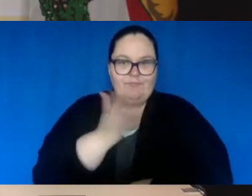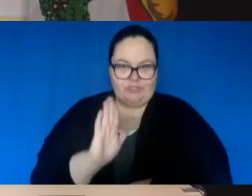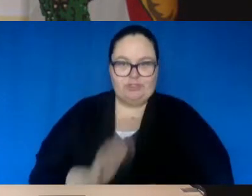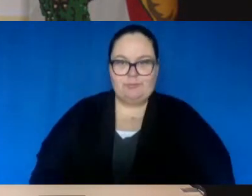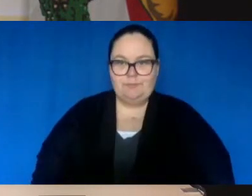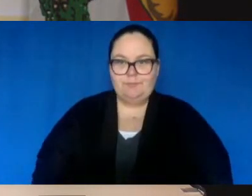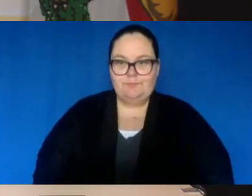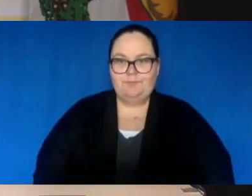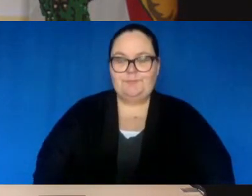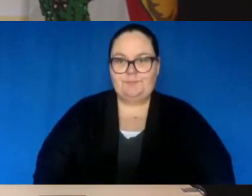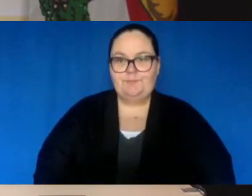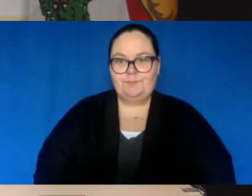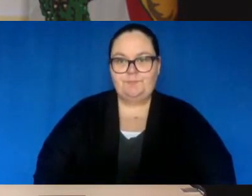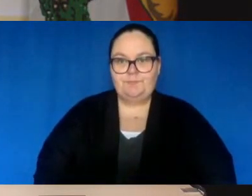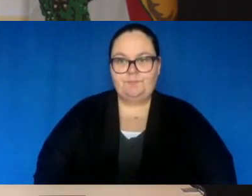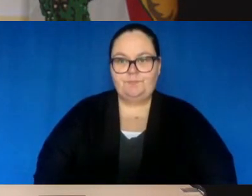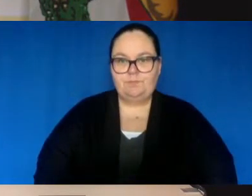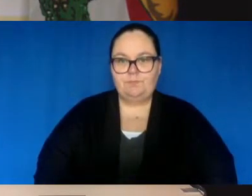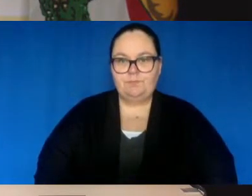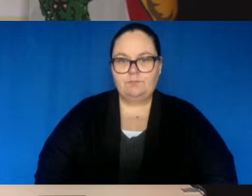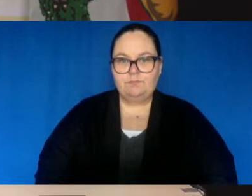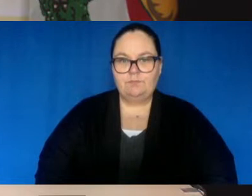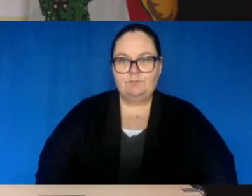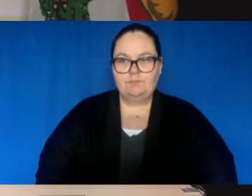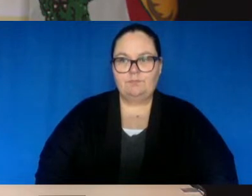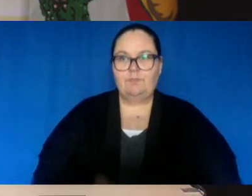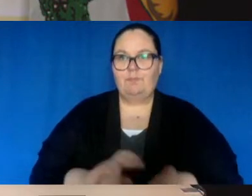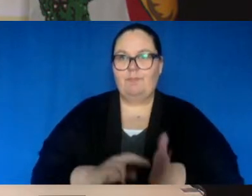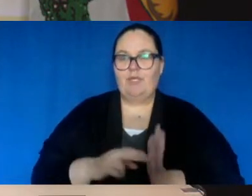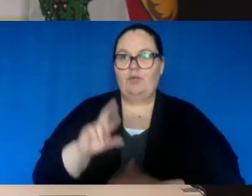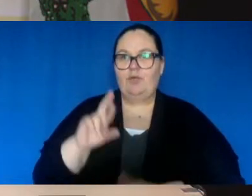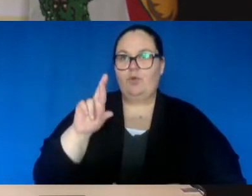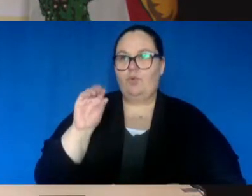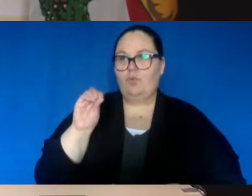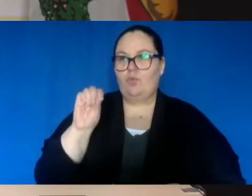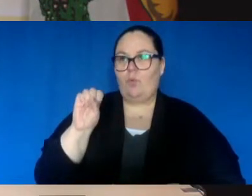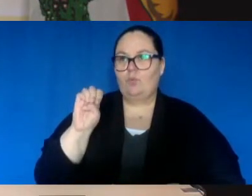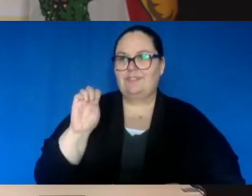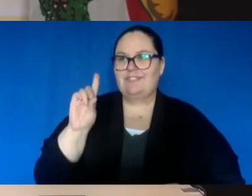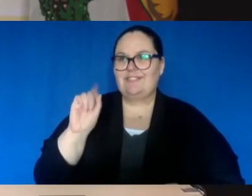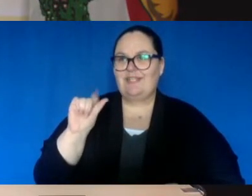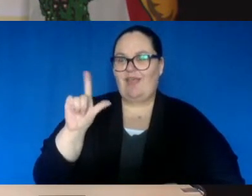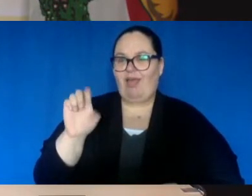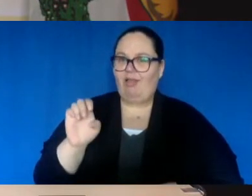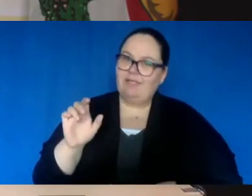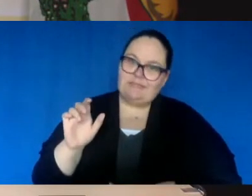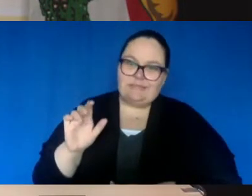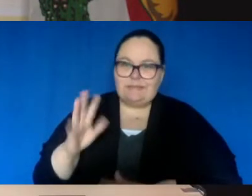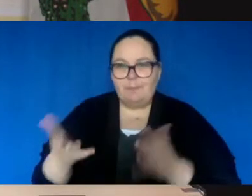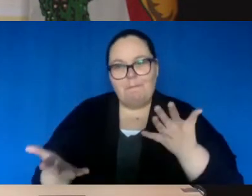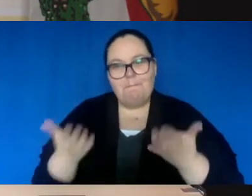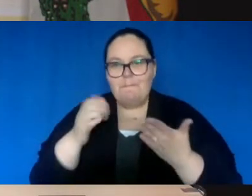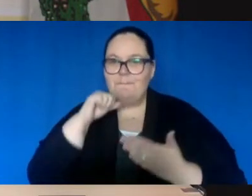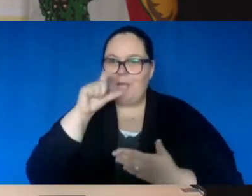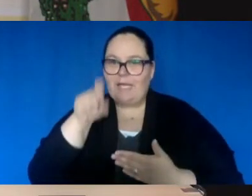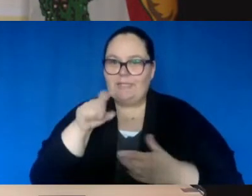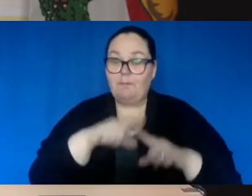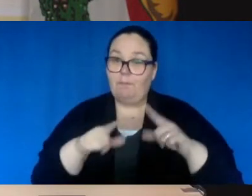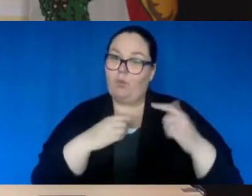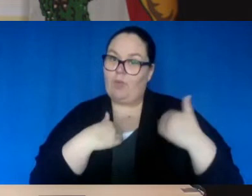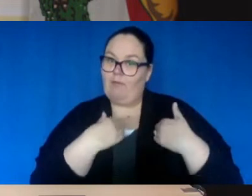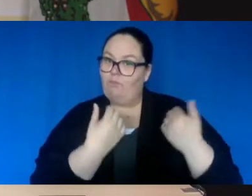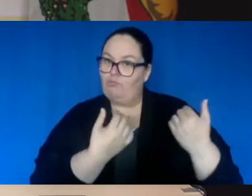that's changed a little bit about having the need for Rosedale, but we do maintain that resource and that facility to be able to